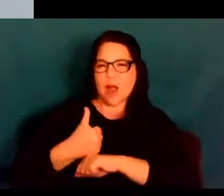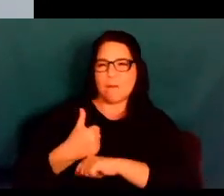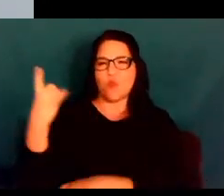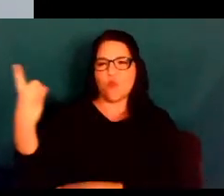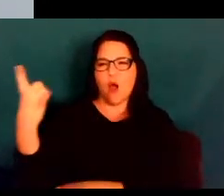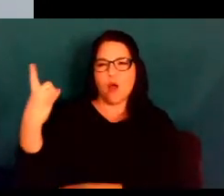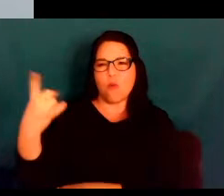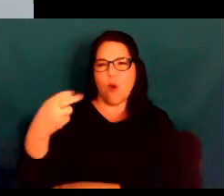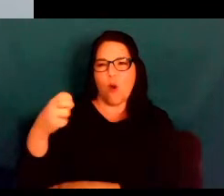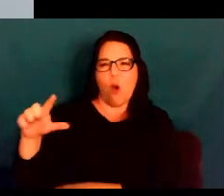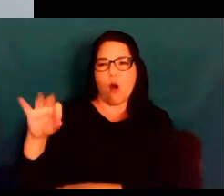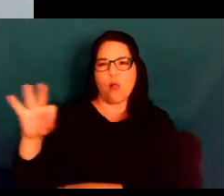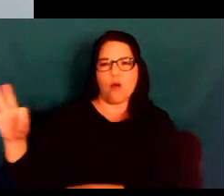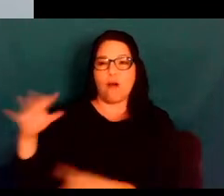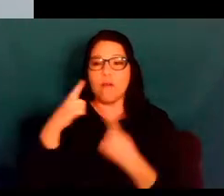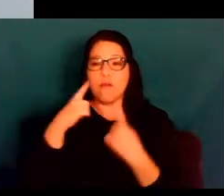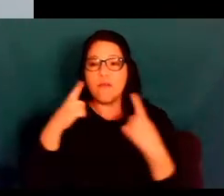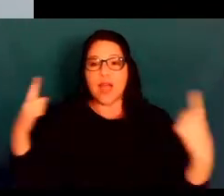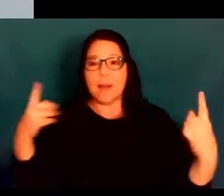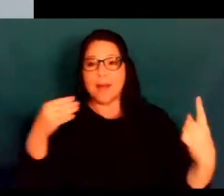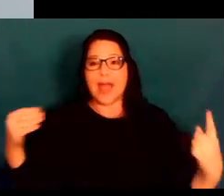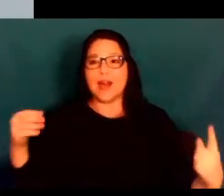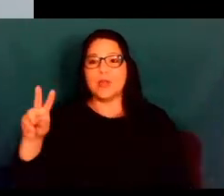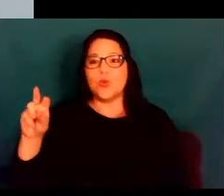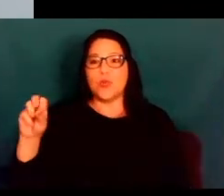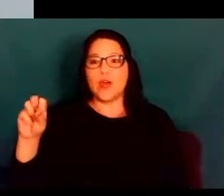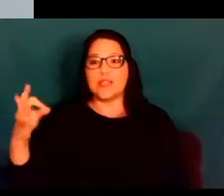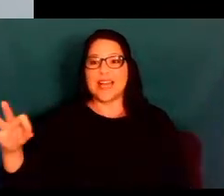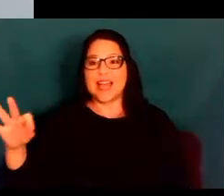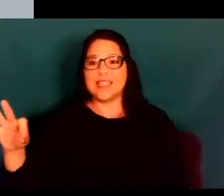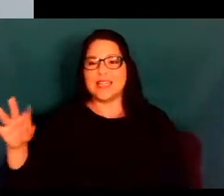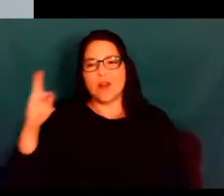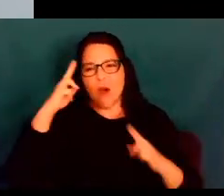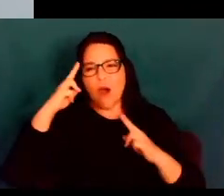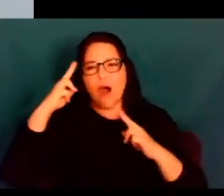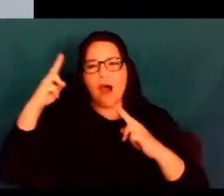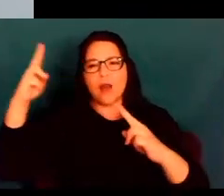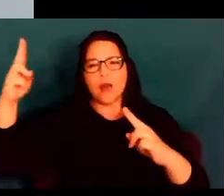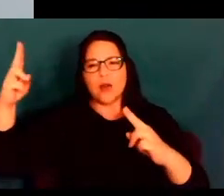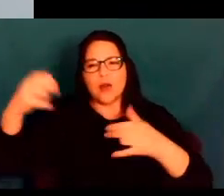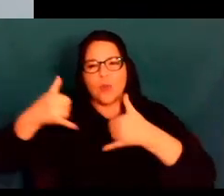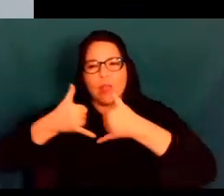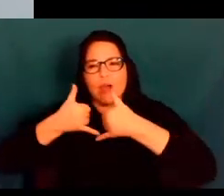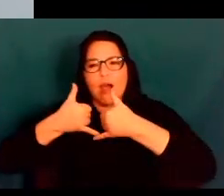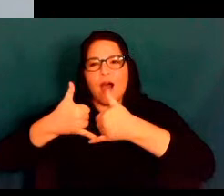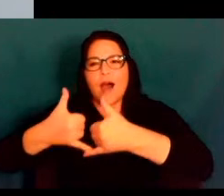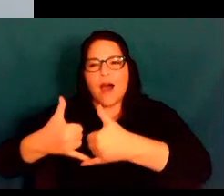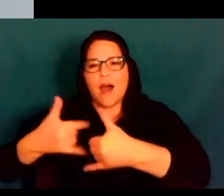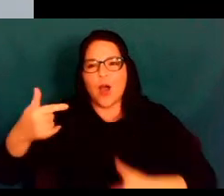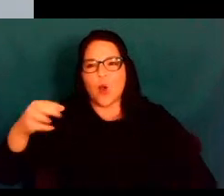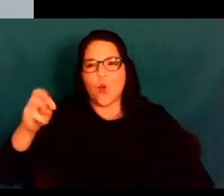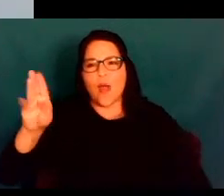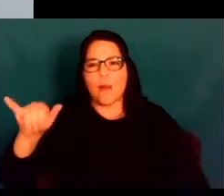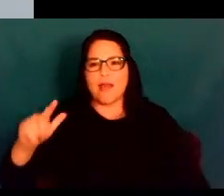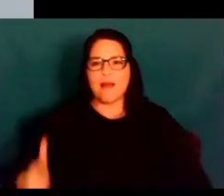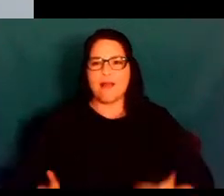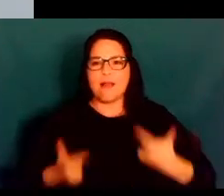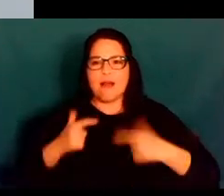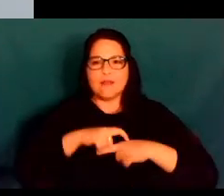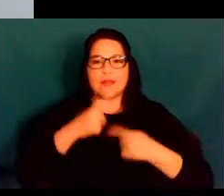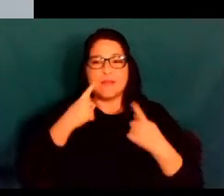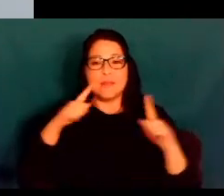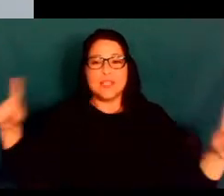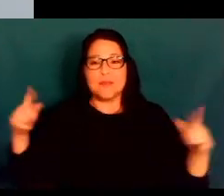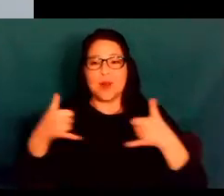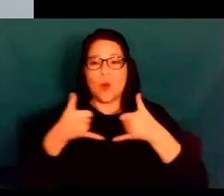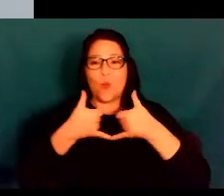Hall of Fame. And in 2019, they were honored with the Pinnacle Grammy Lifetime Achievement Award.